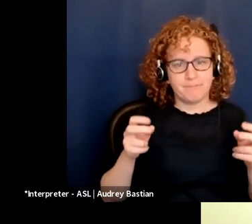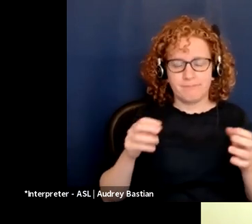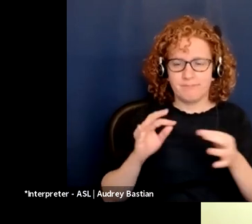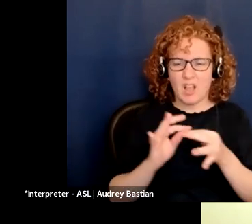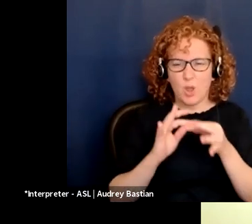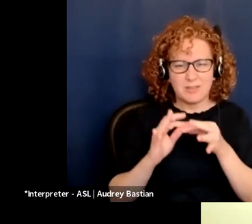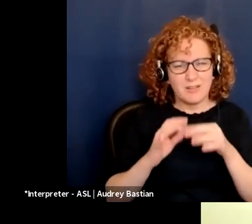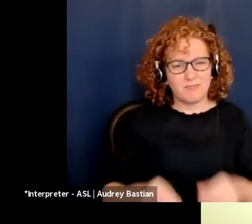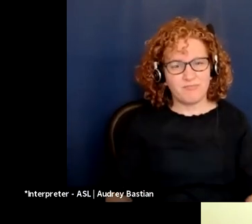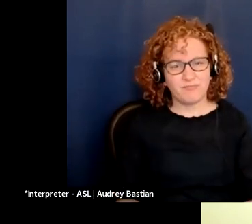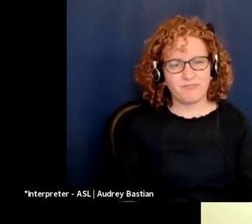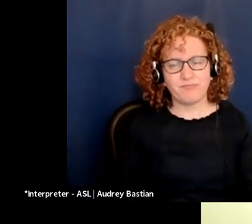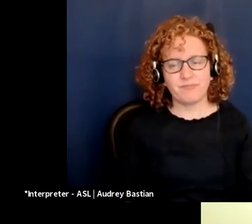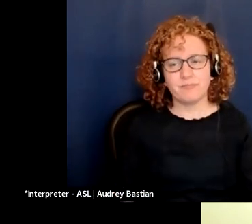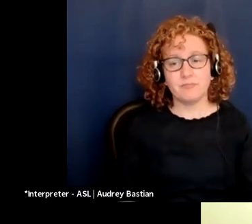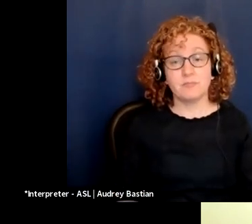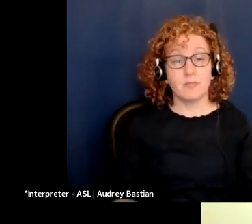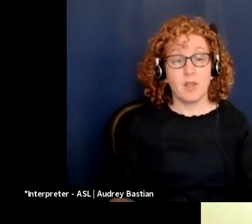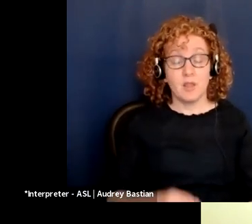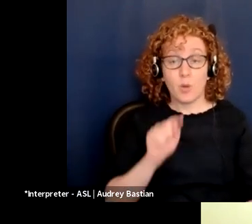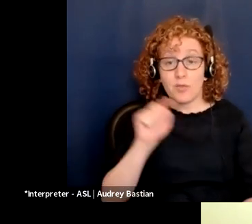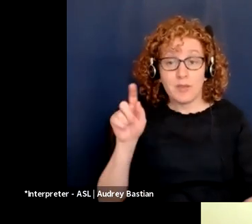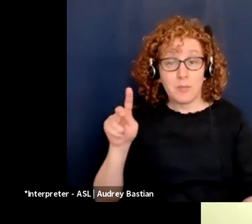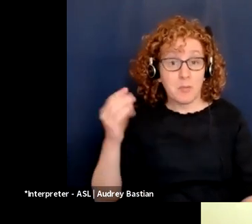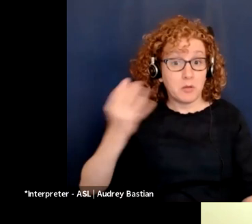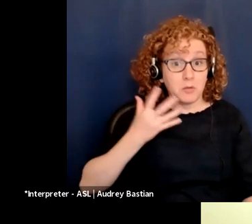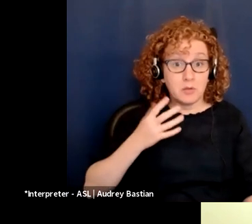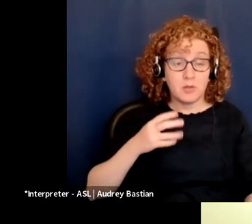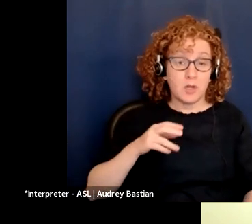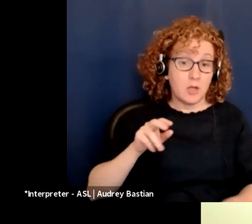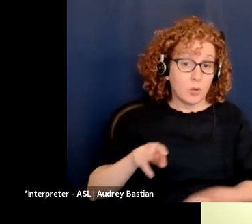having people to look up to tell me what